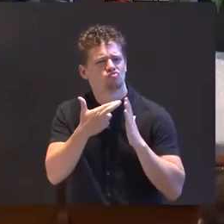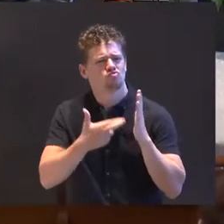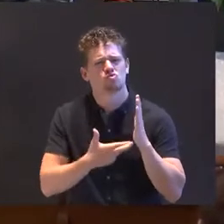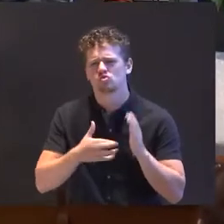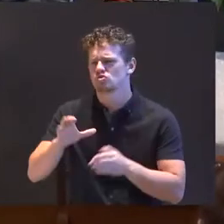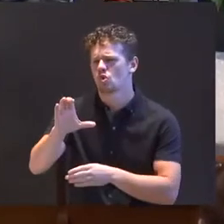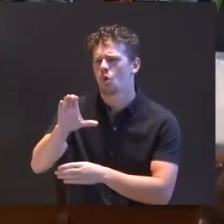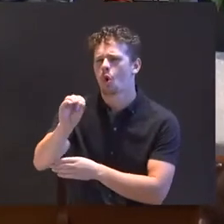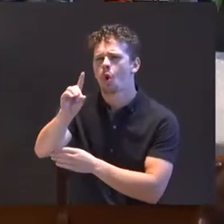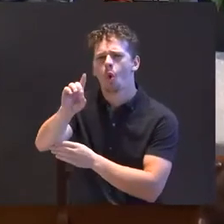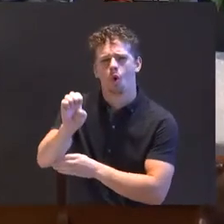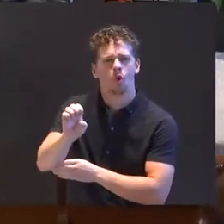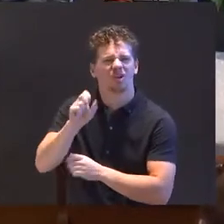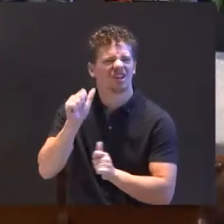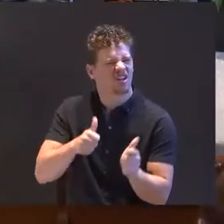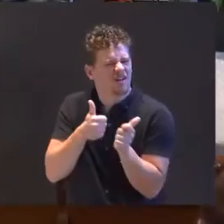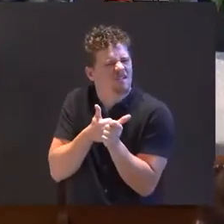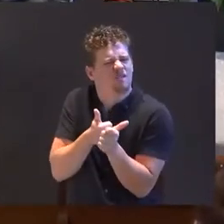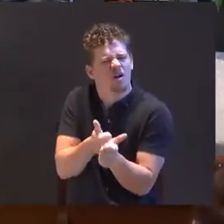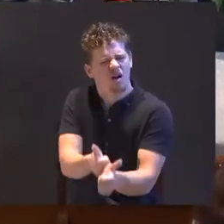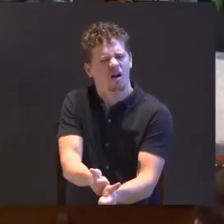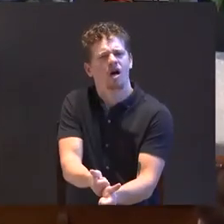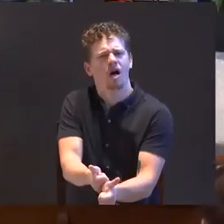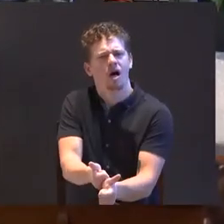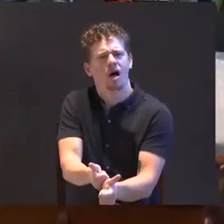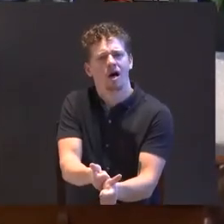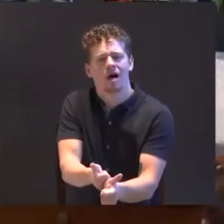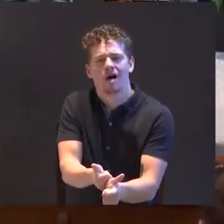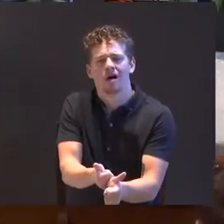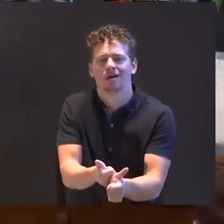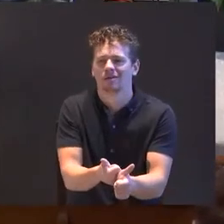can live by, and so